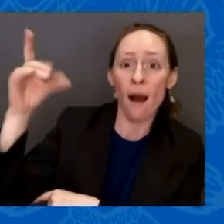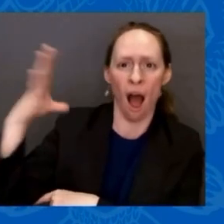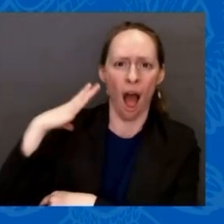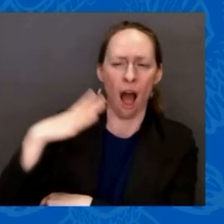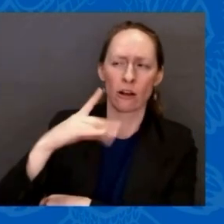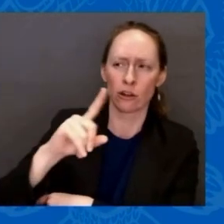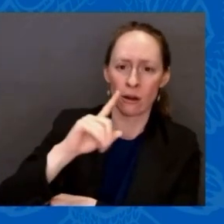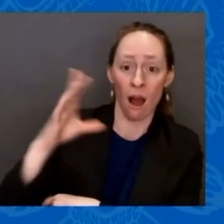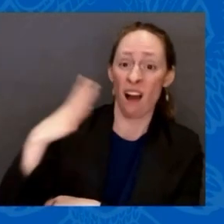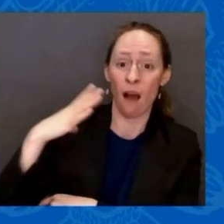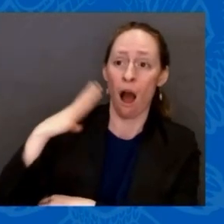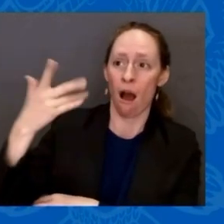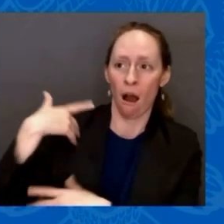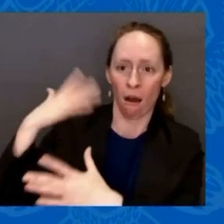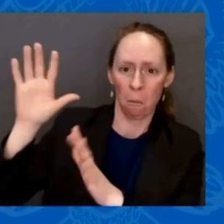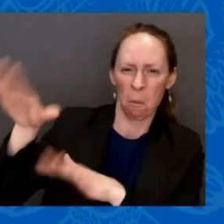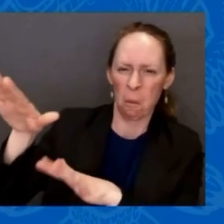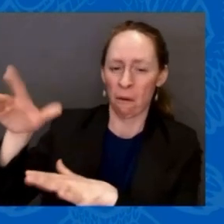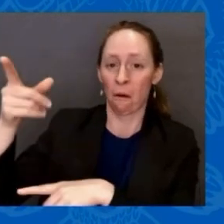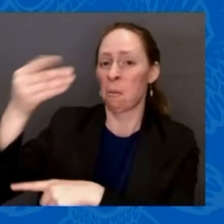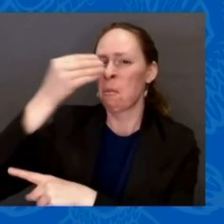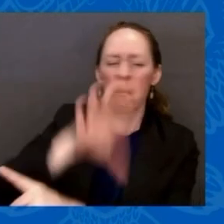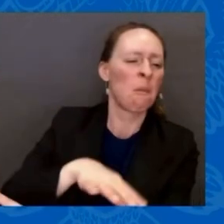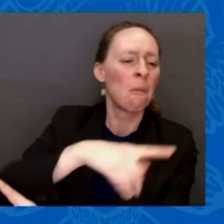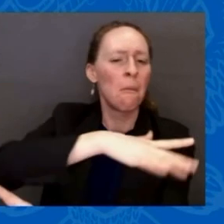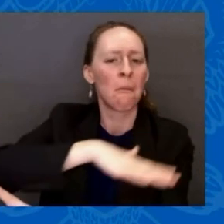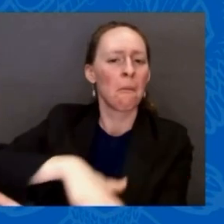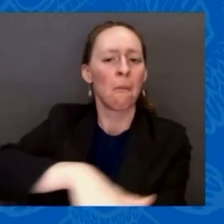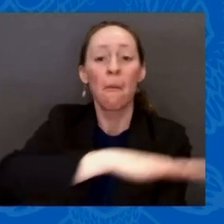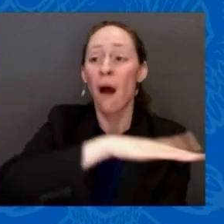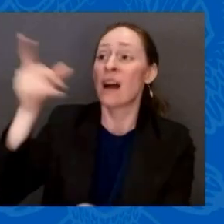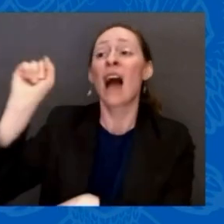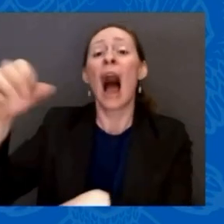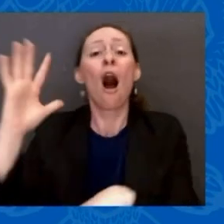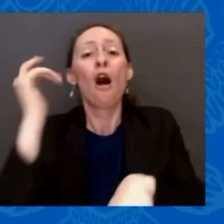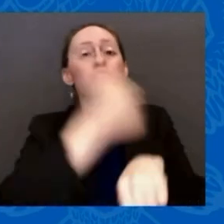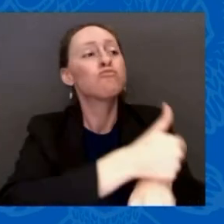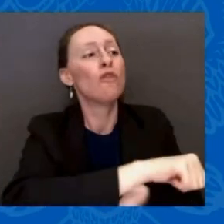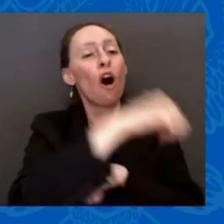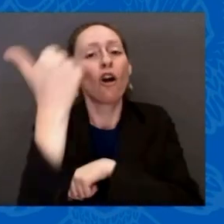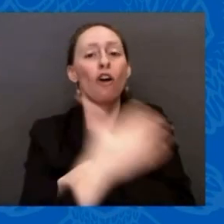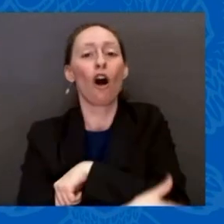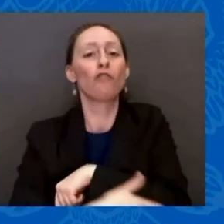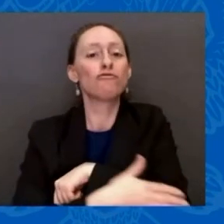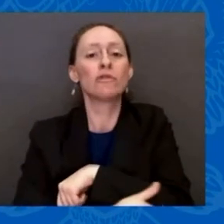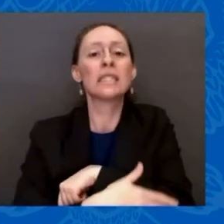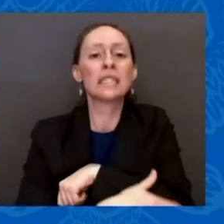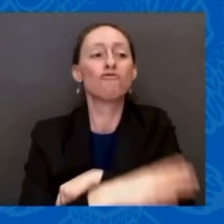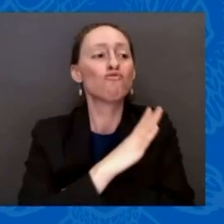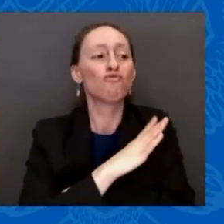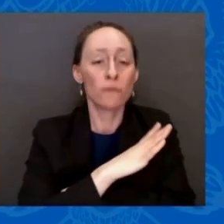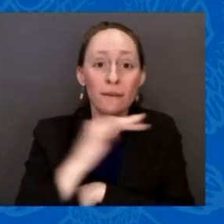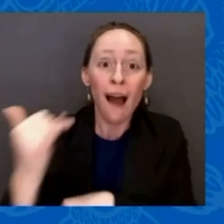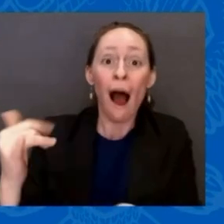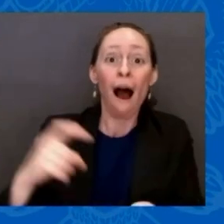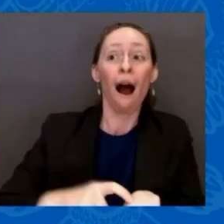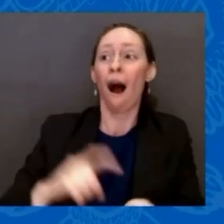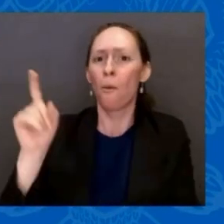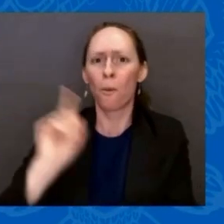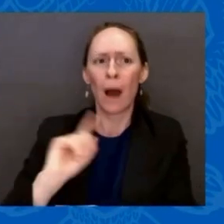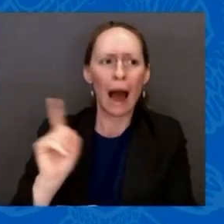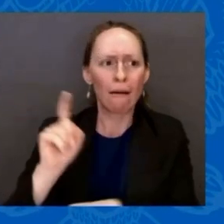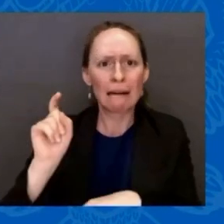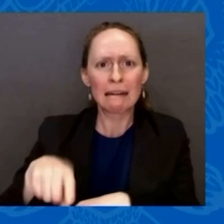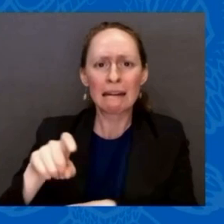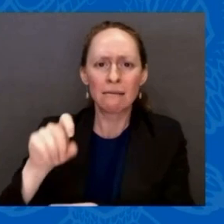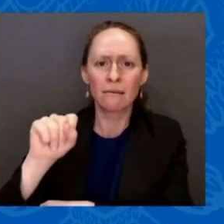for cheaper labor, supply chains and key products moved overseas, like China and much of Asia. The